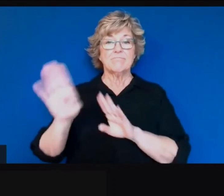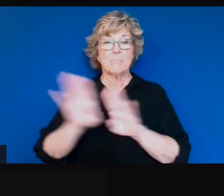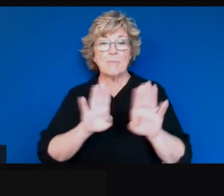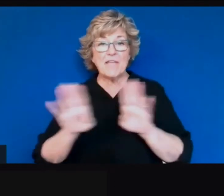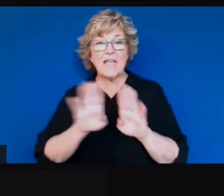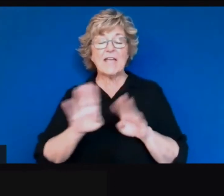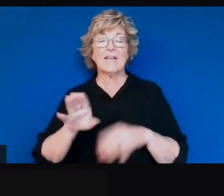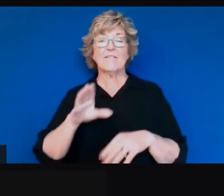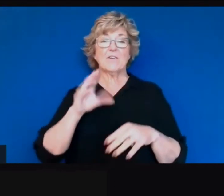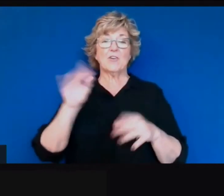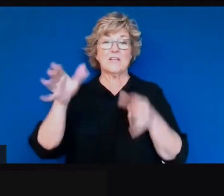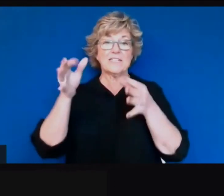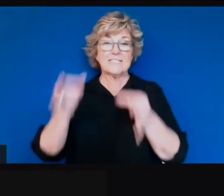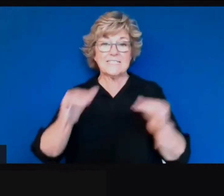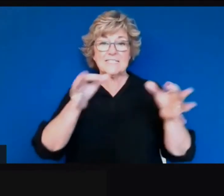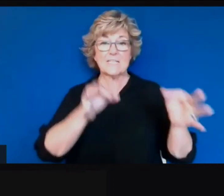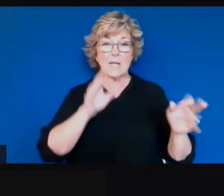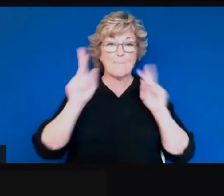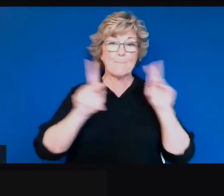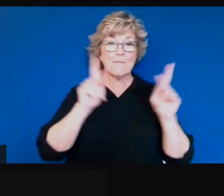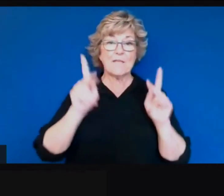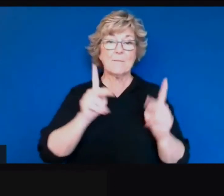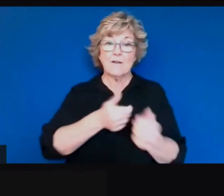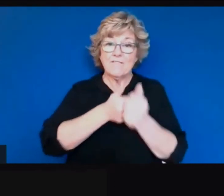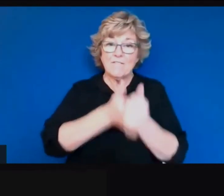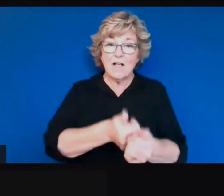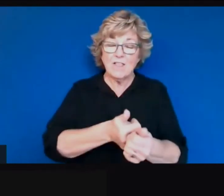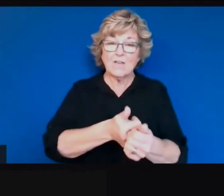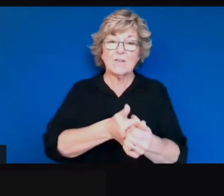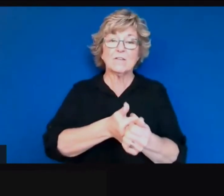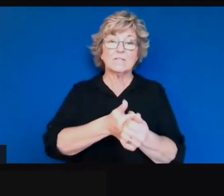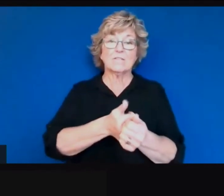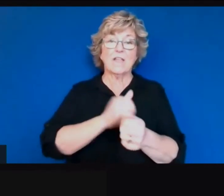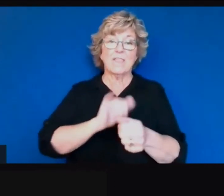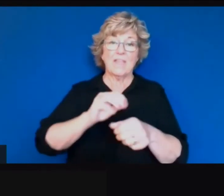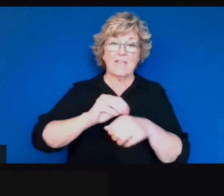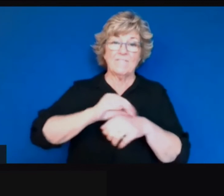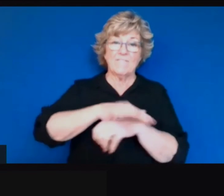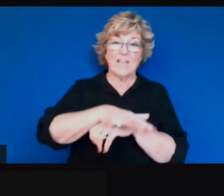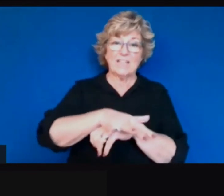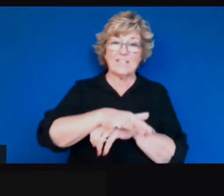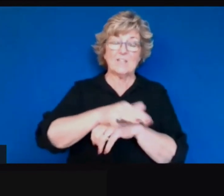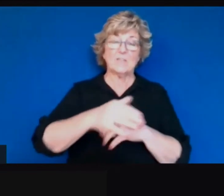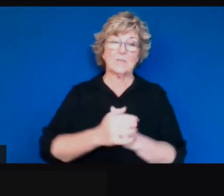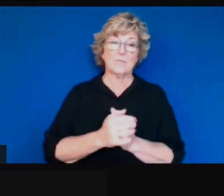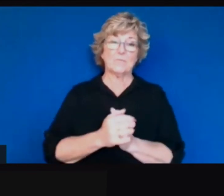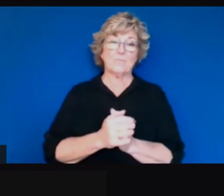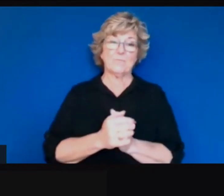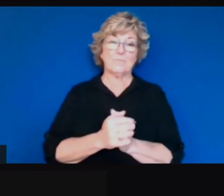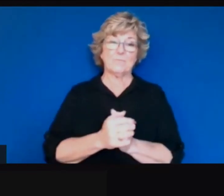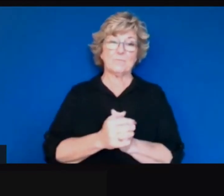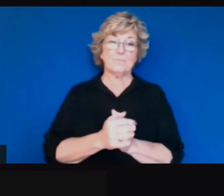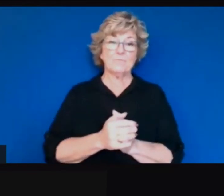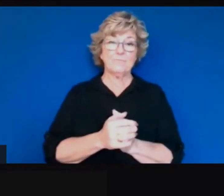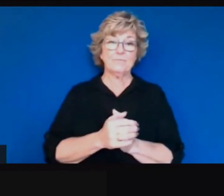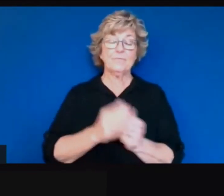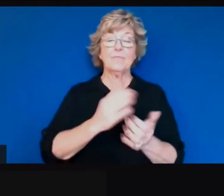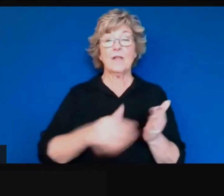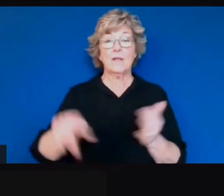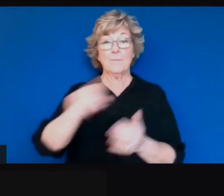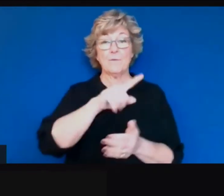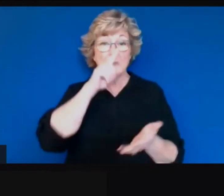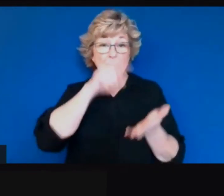have manifested in the case number and that are effective value that some of you have been tracking with us